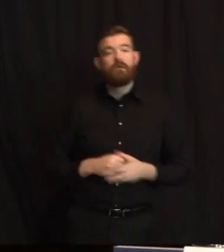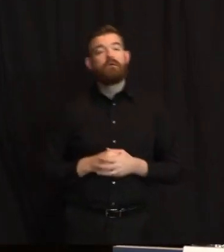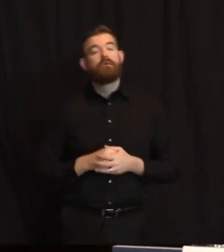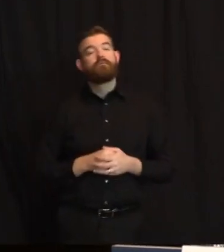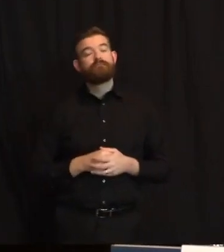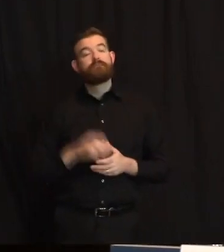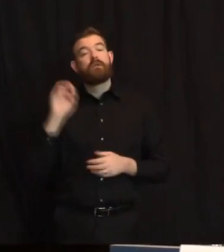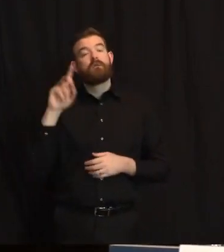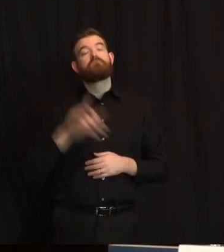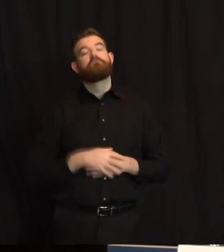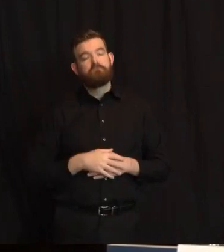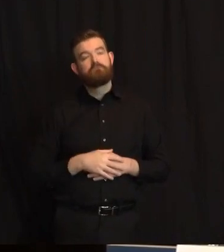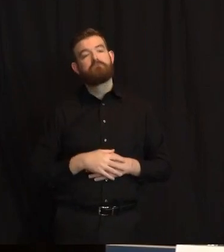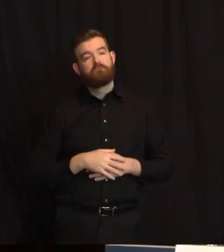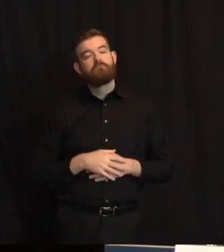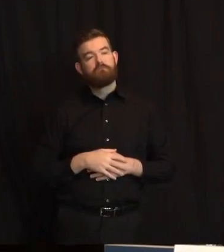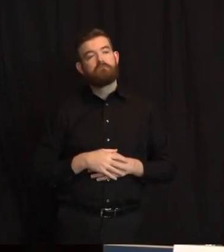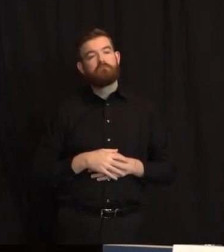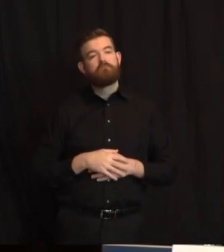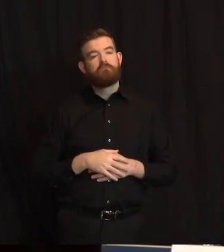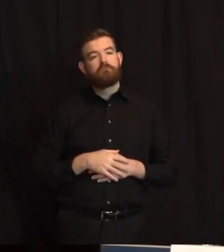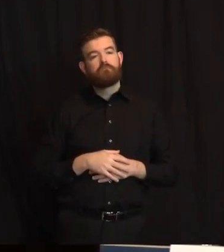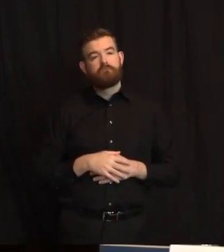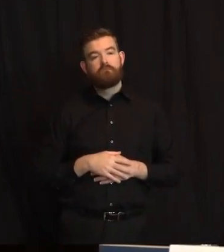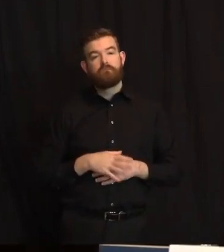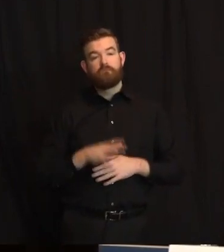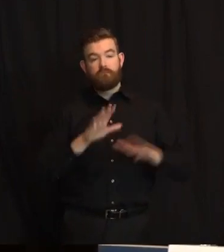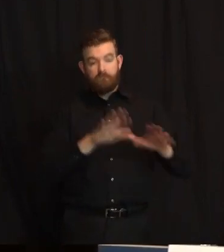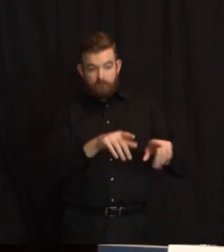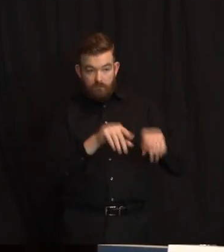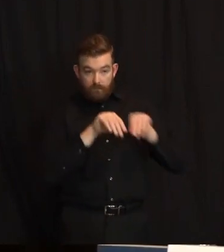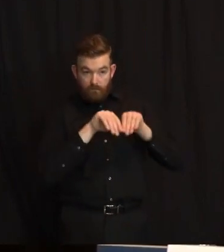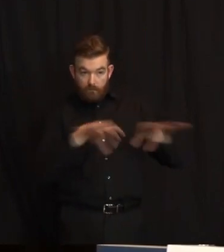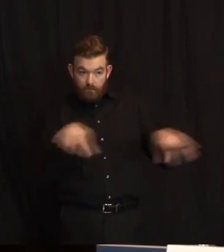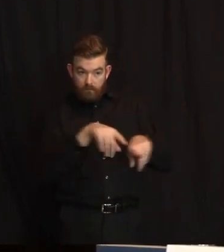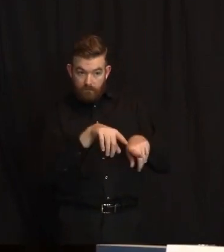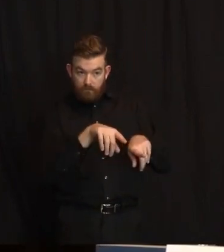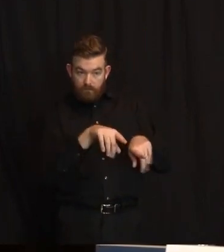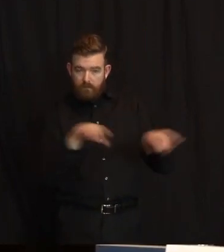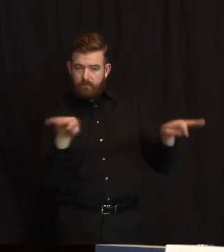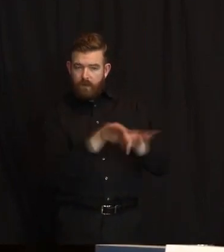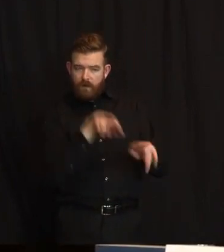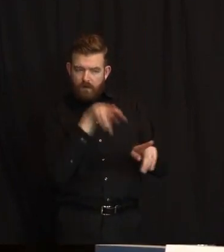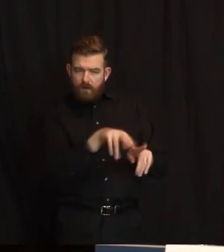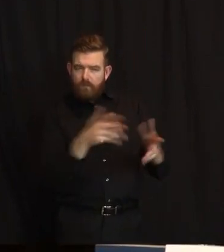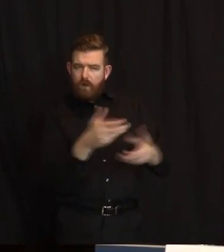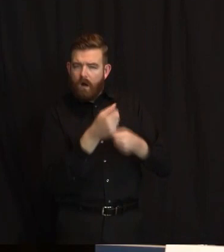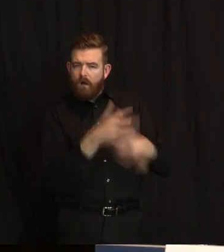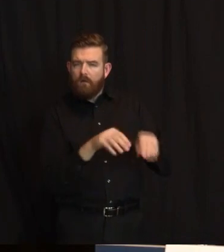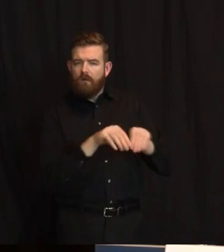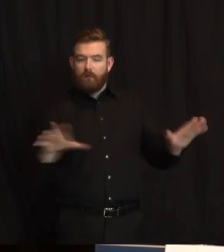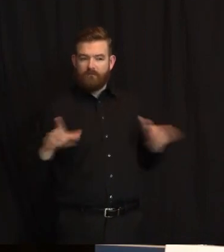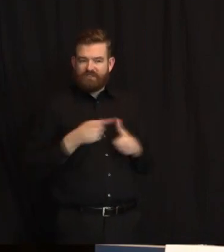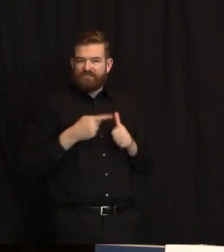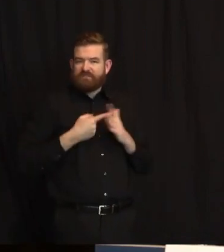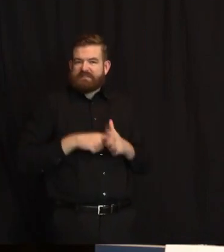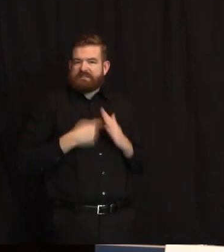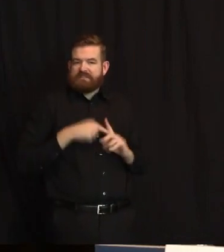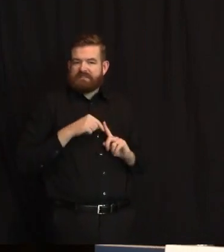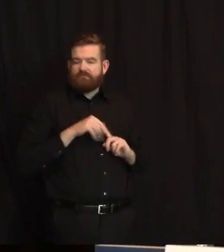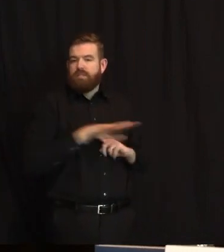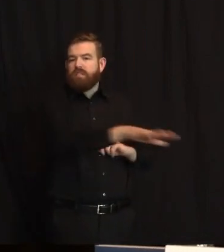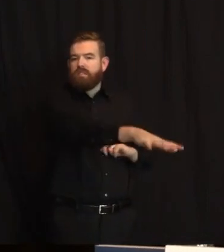important to know what's causing the outbreak in the first place, and that's why we always want to go ahead and do testing to figure out what's going on. Once you know what's causing